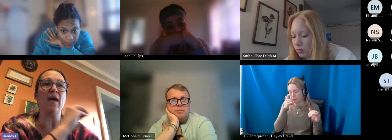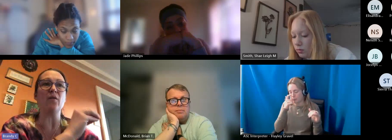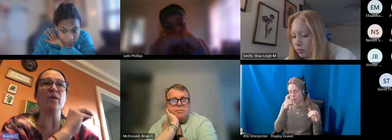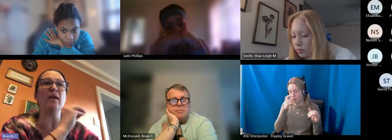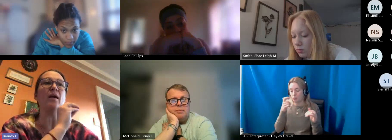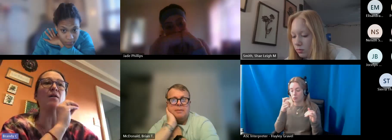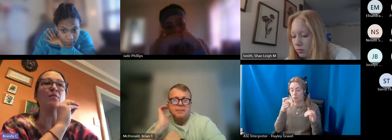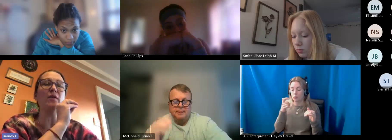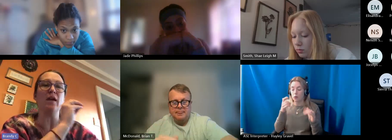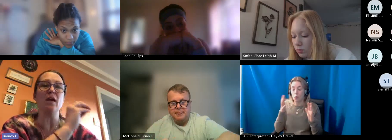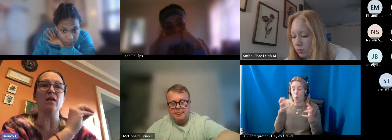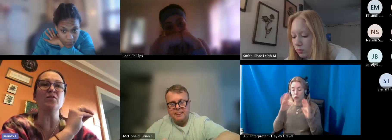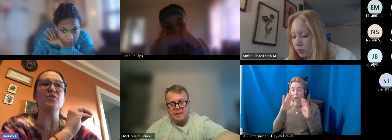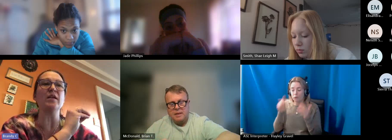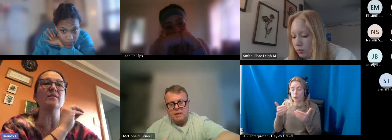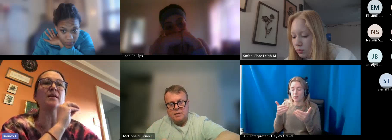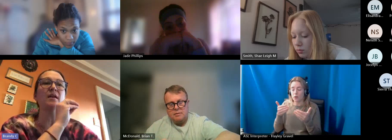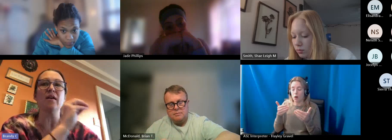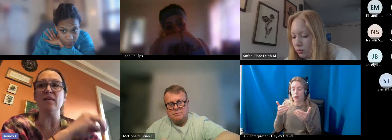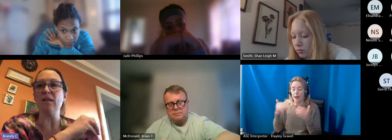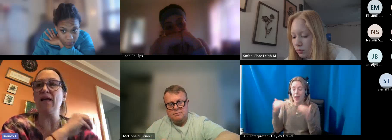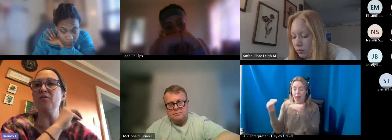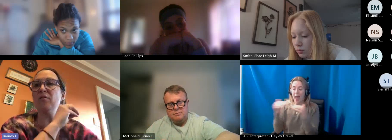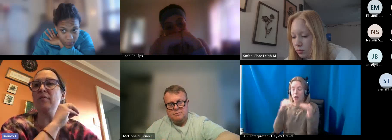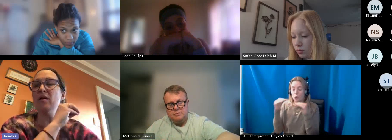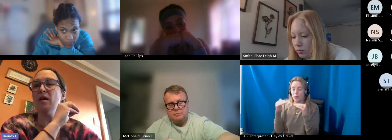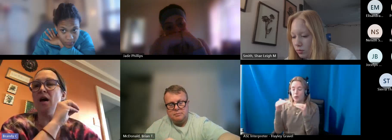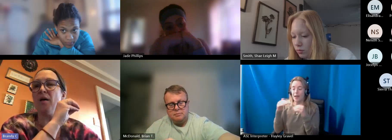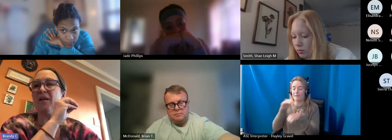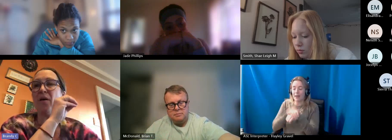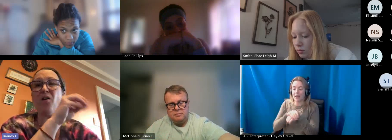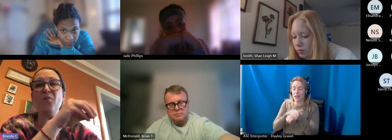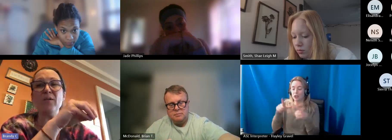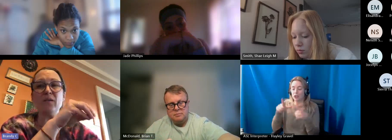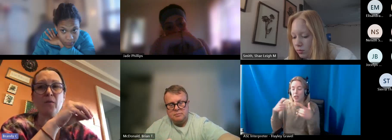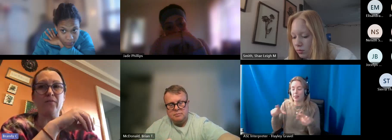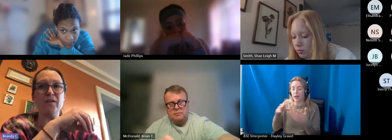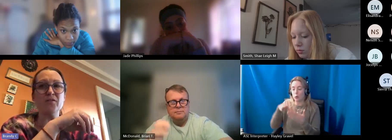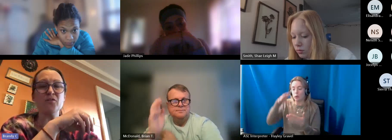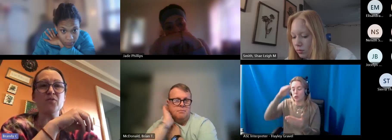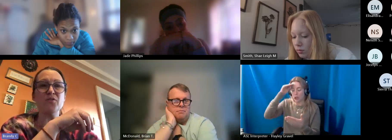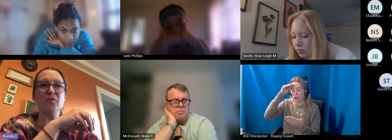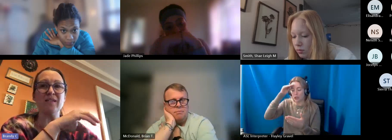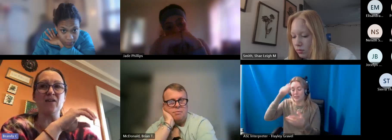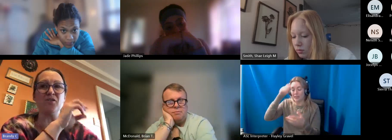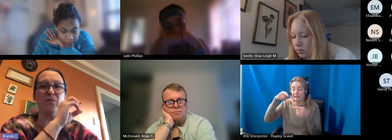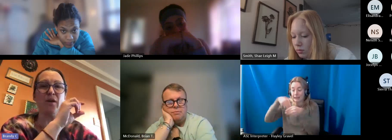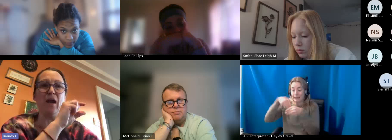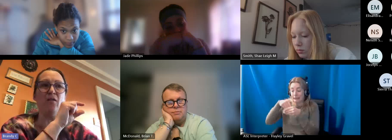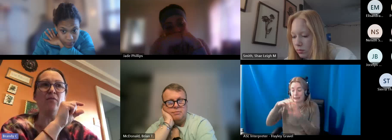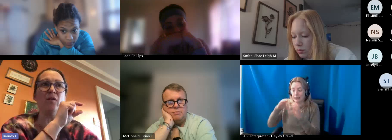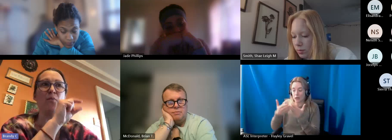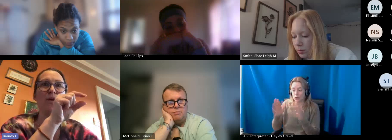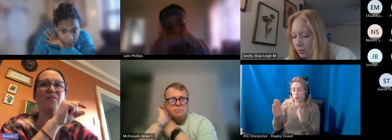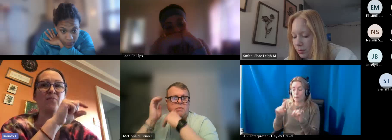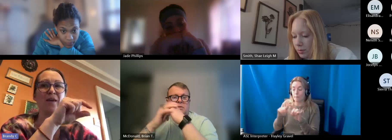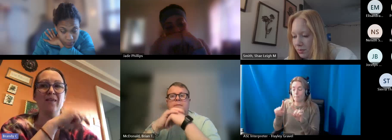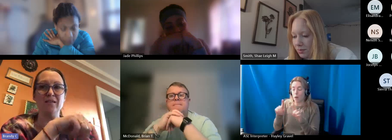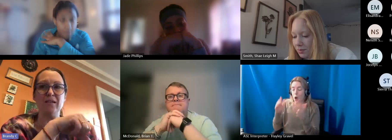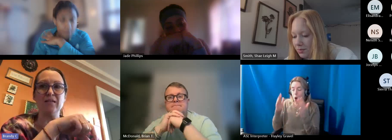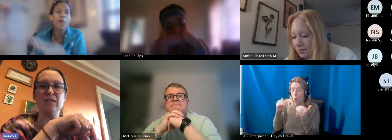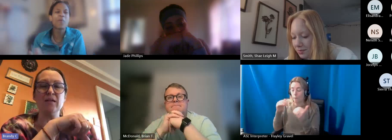talk about the equity of ELL students in the classroom. But I'm hoping that what my research will do is actually bring out the